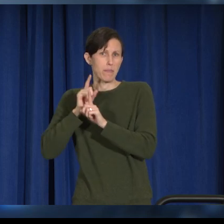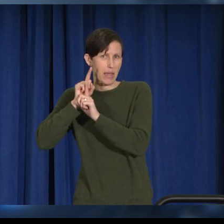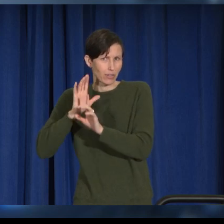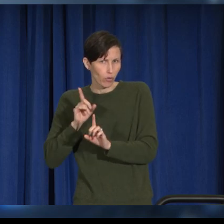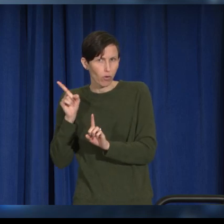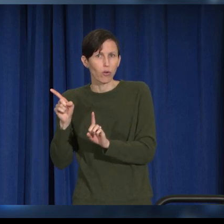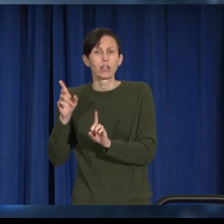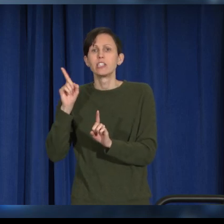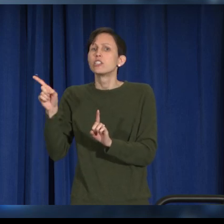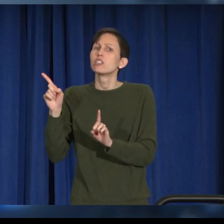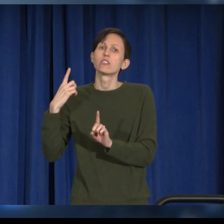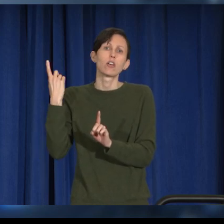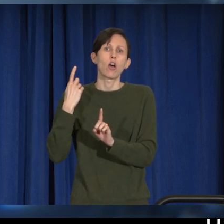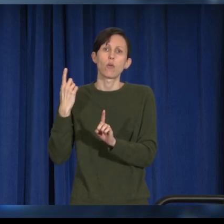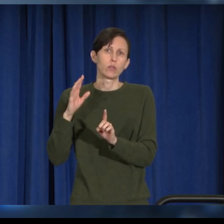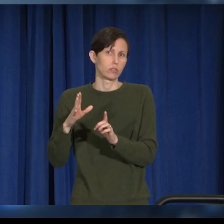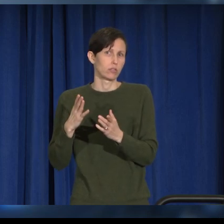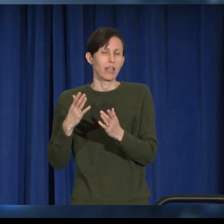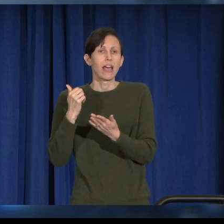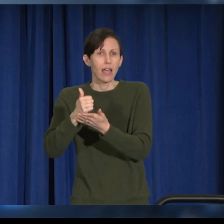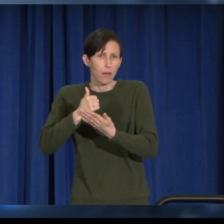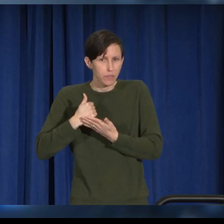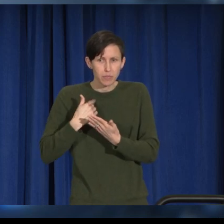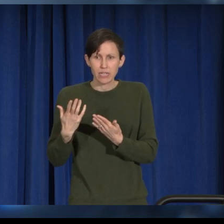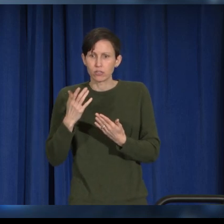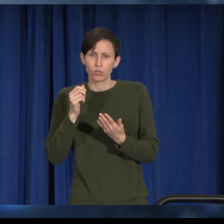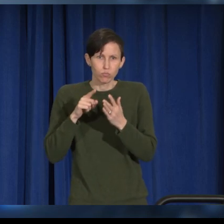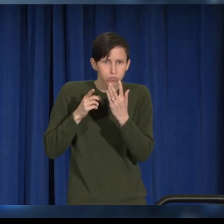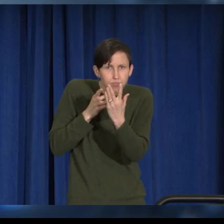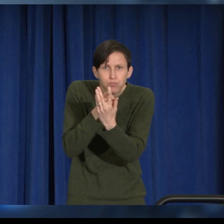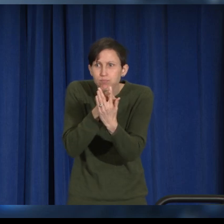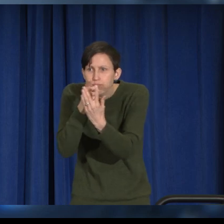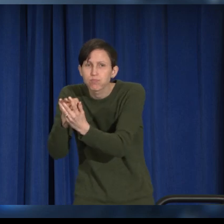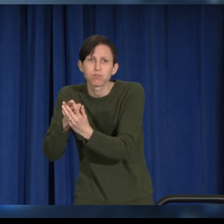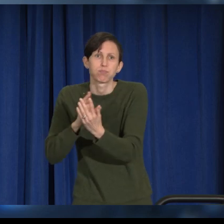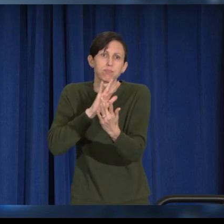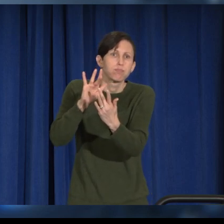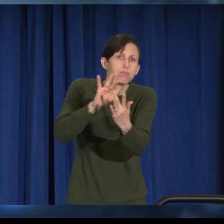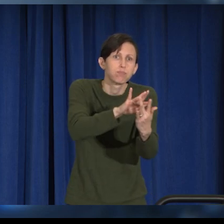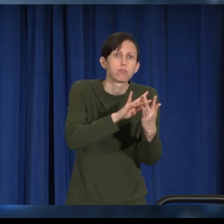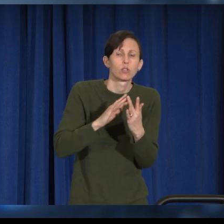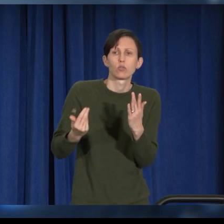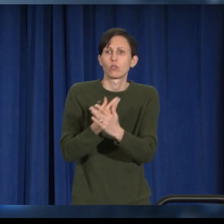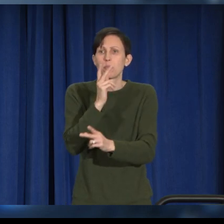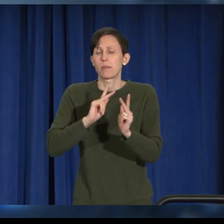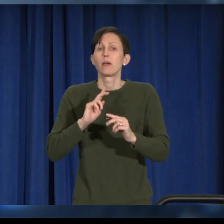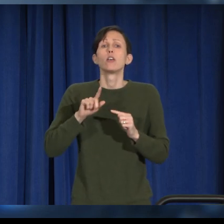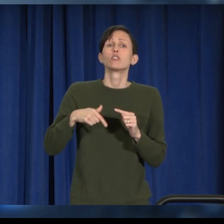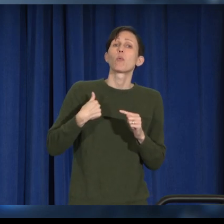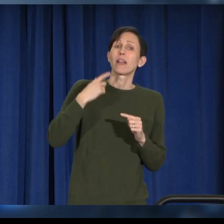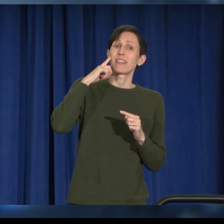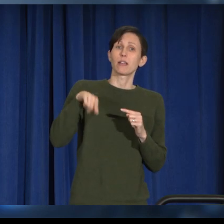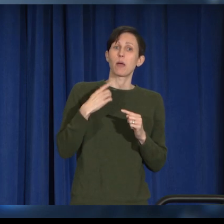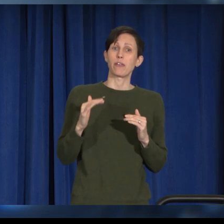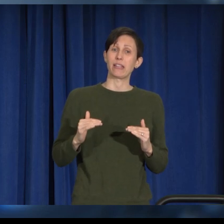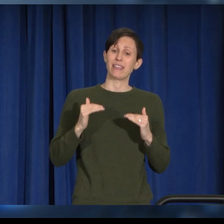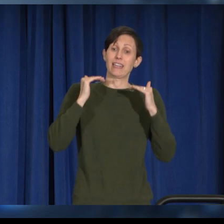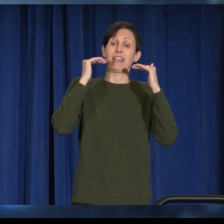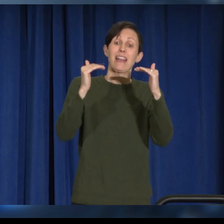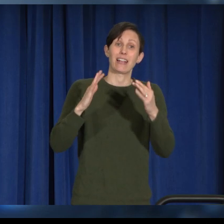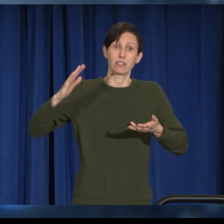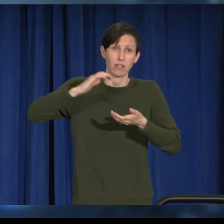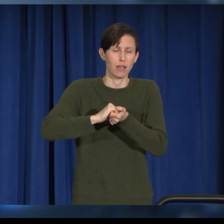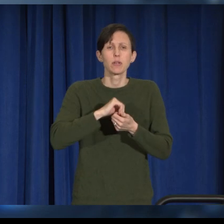and she has always opened doors for me. And so when I think about next level collaboration, it's not just Jess and myself.